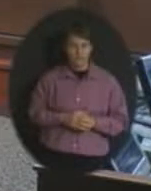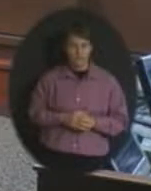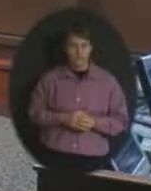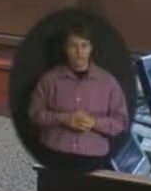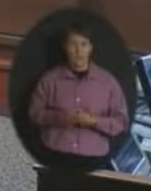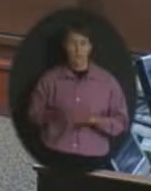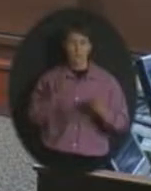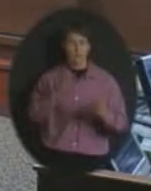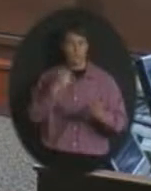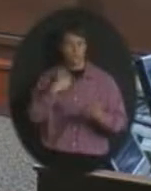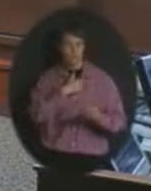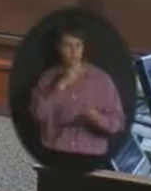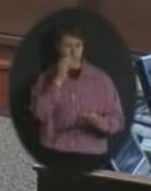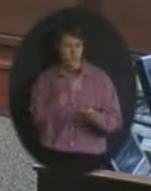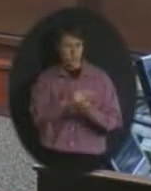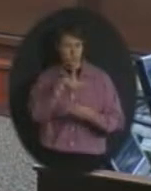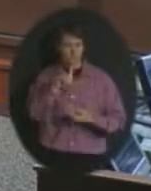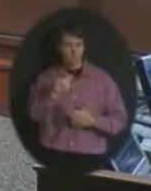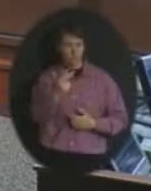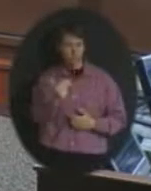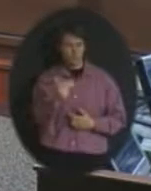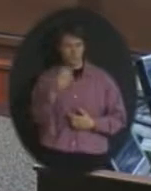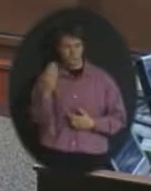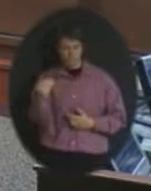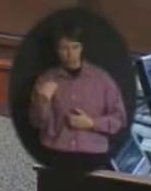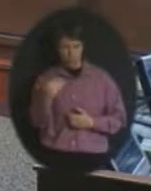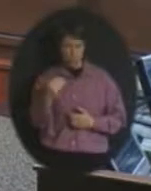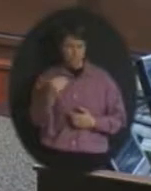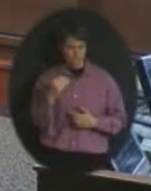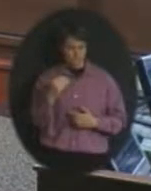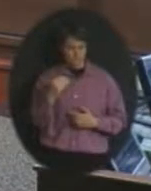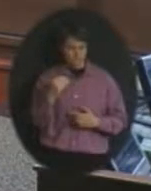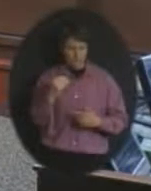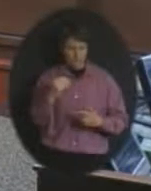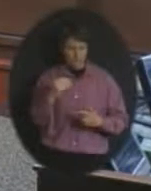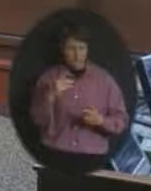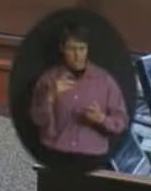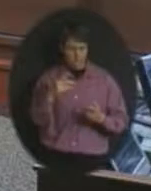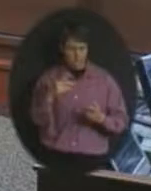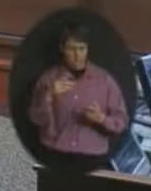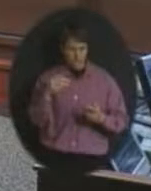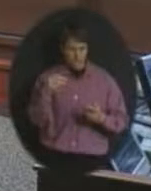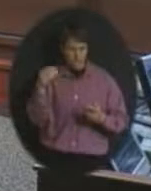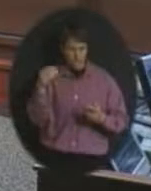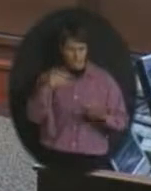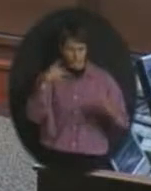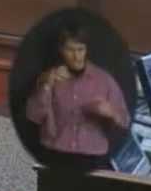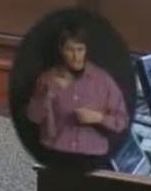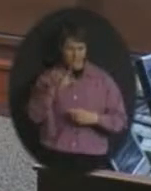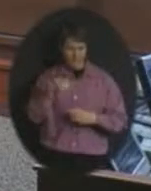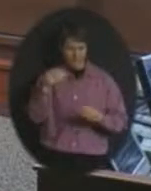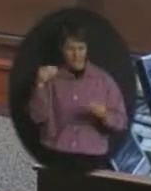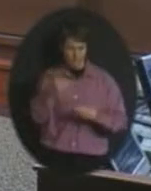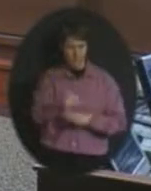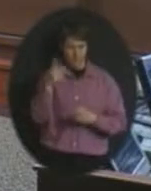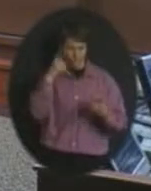I move that we approve the 2013-14 salary reimbursement agreement with Kids TLC as presented.